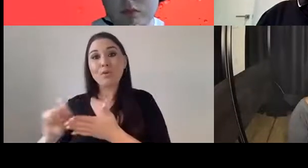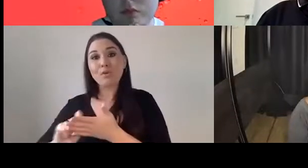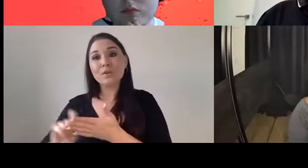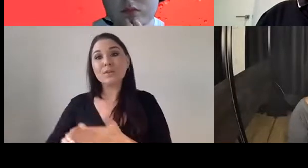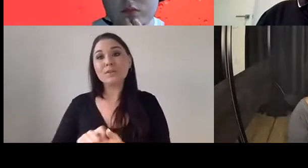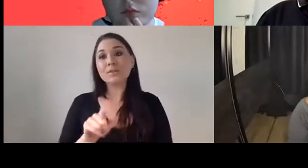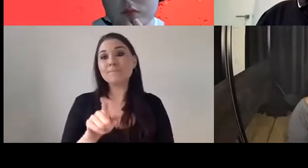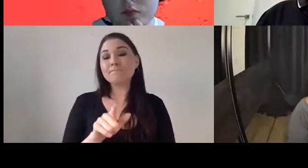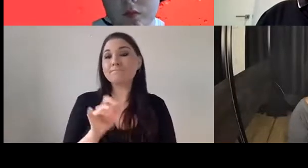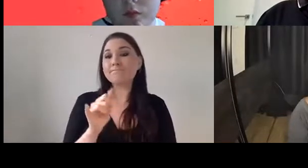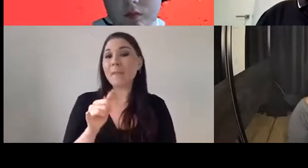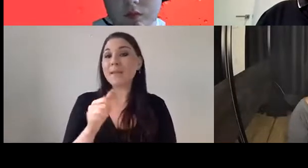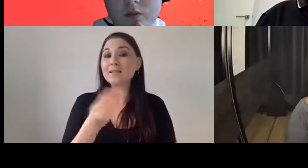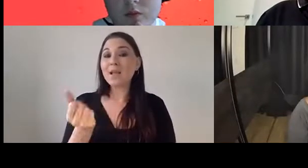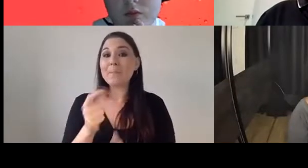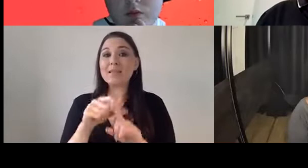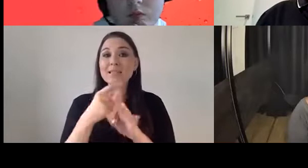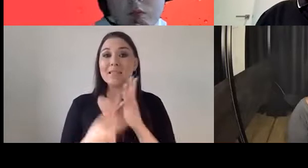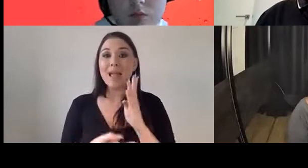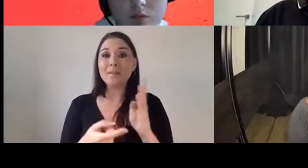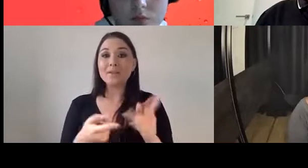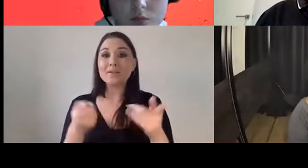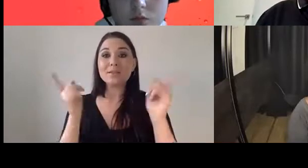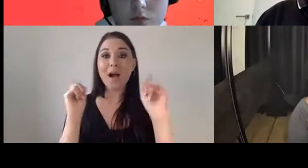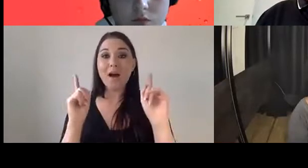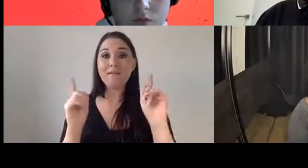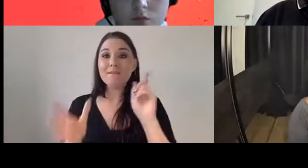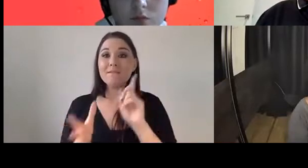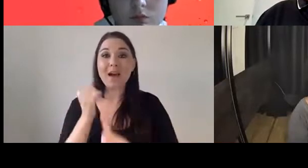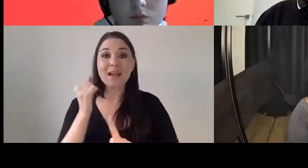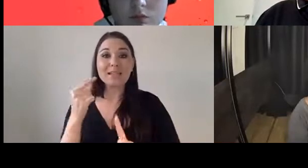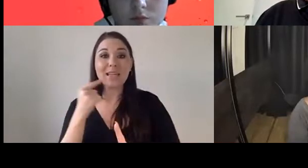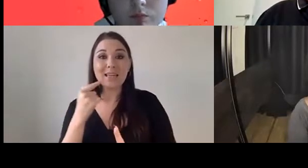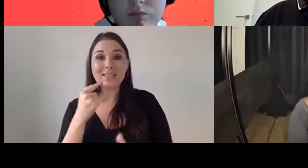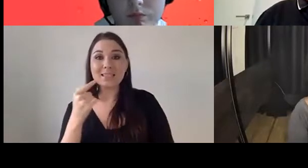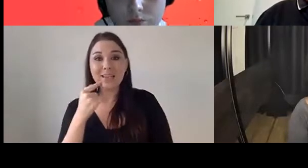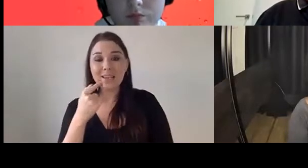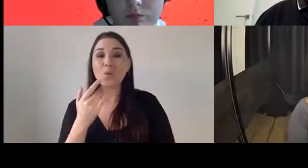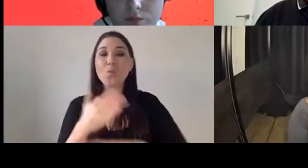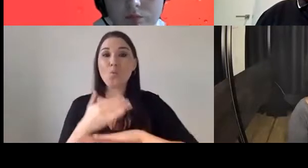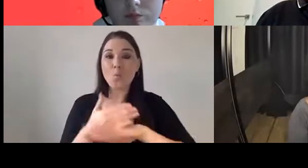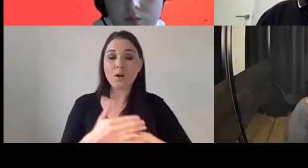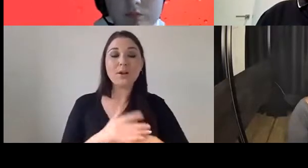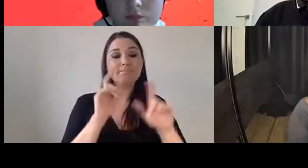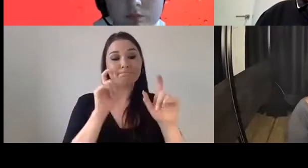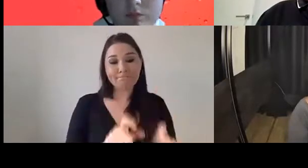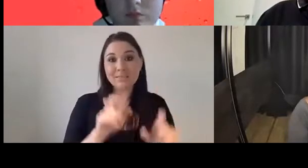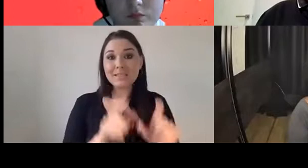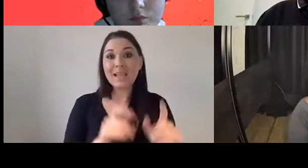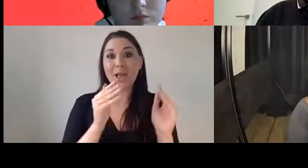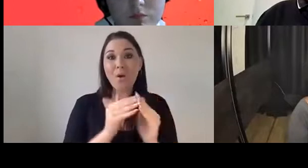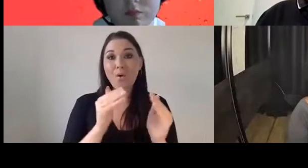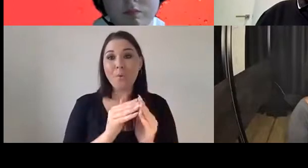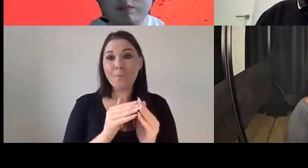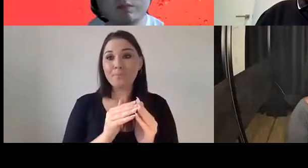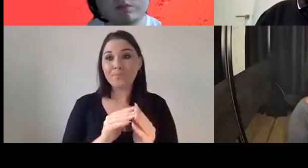some disabled staff who find it easier to work from home because they don't have to do the commute. Like when I work, I